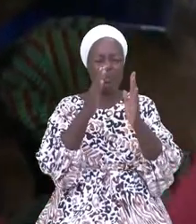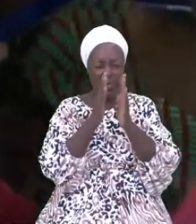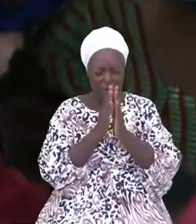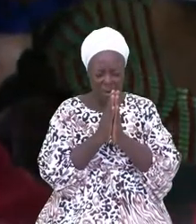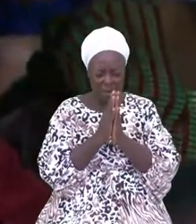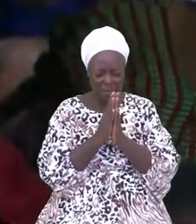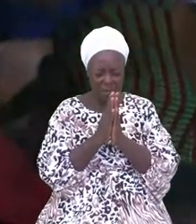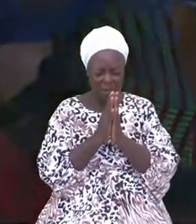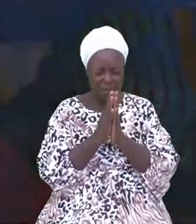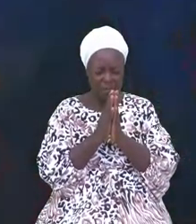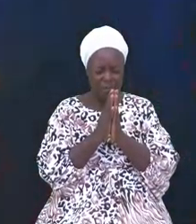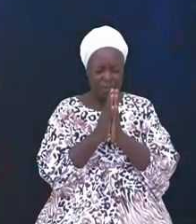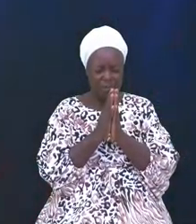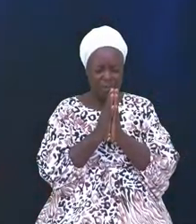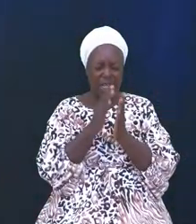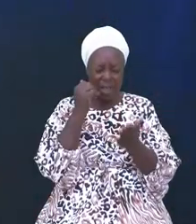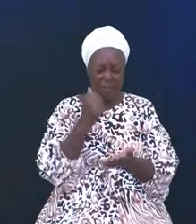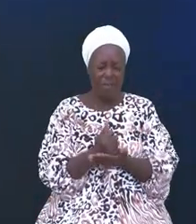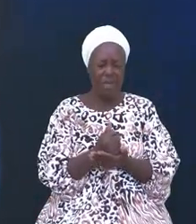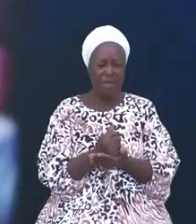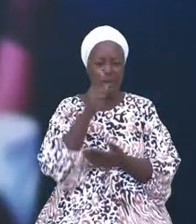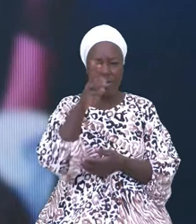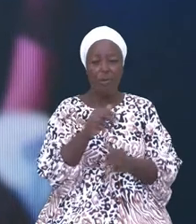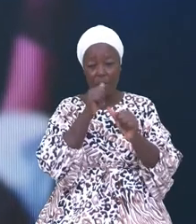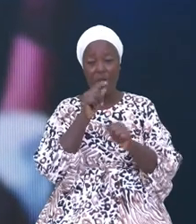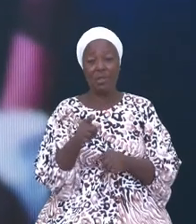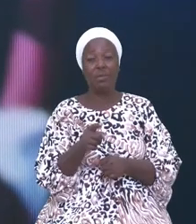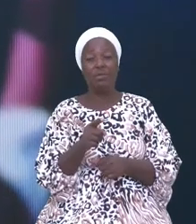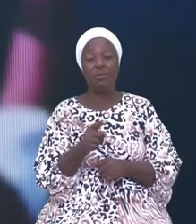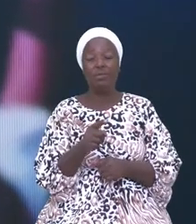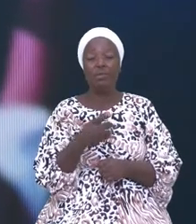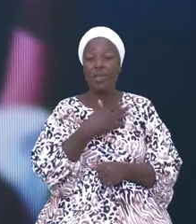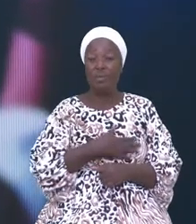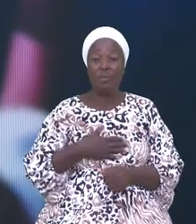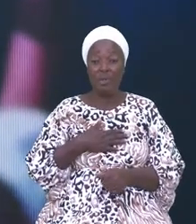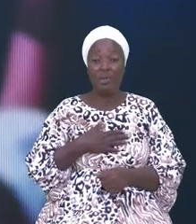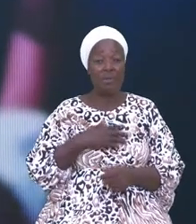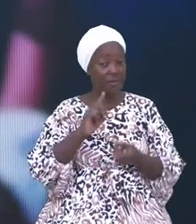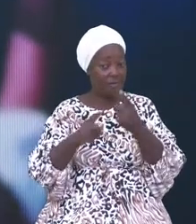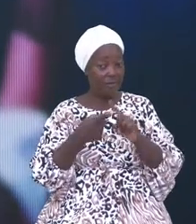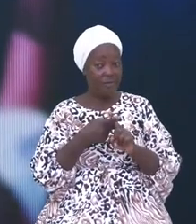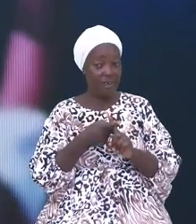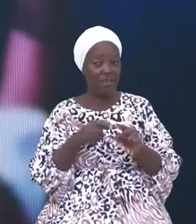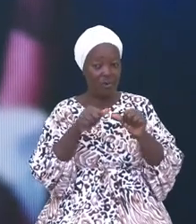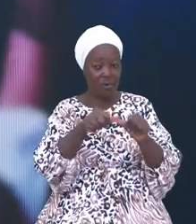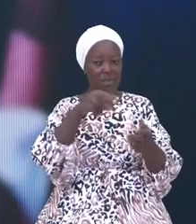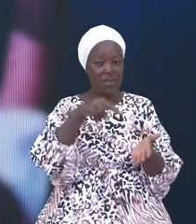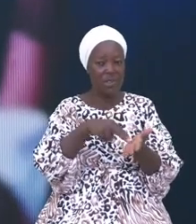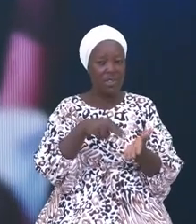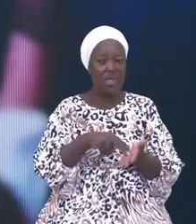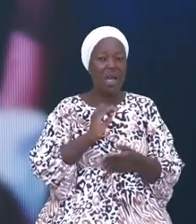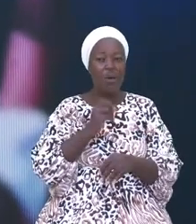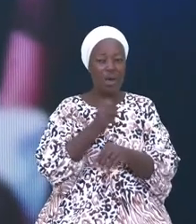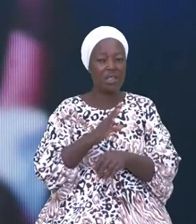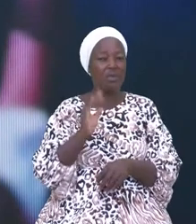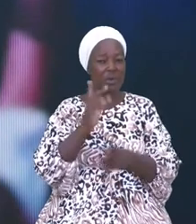pray. Amen. Amen. God bless you. Please, friend, keep on standing. Our counselors will